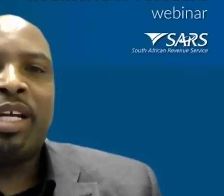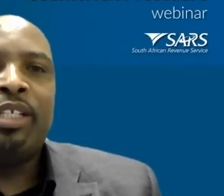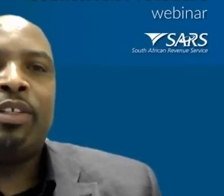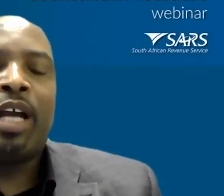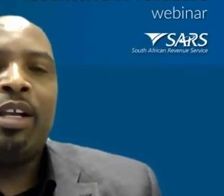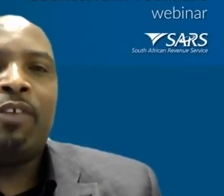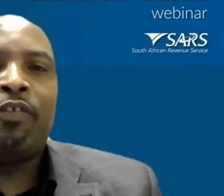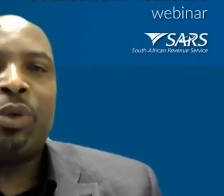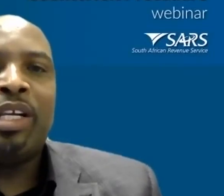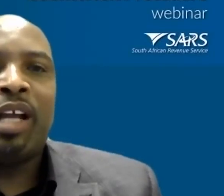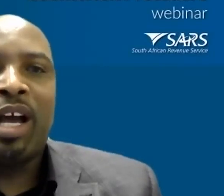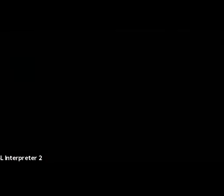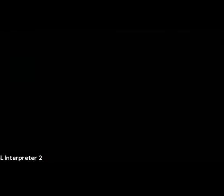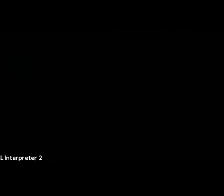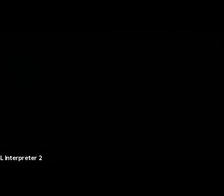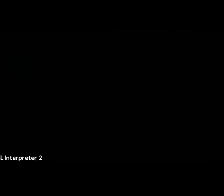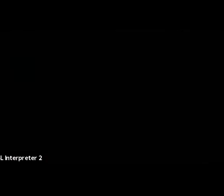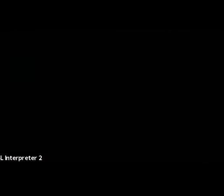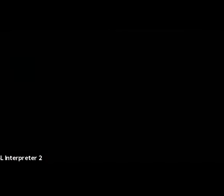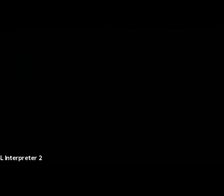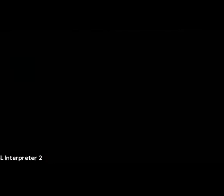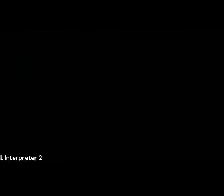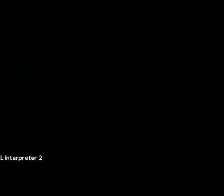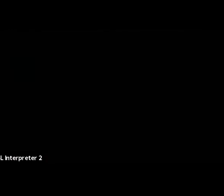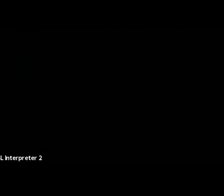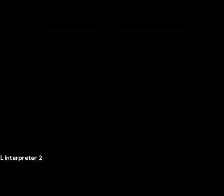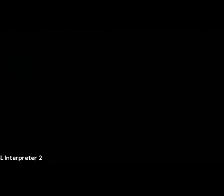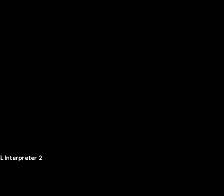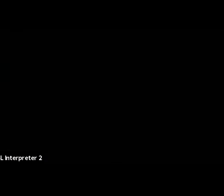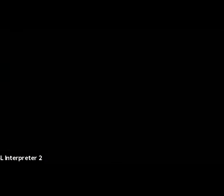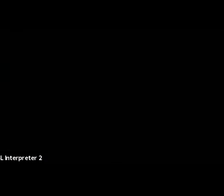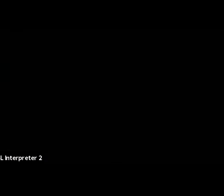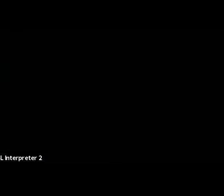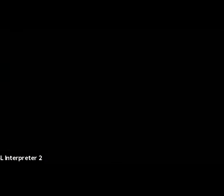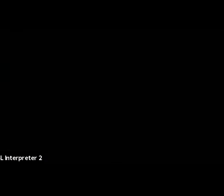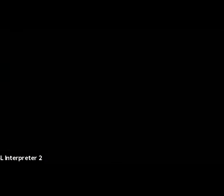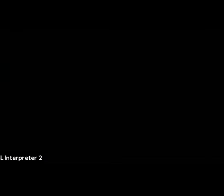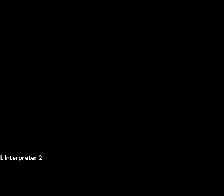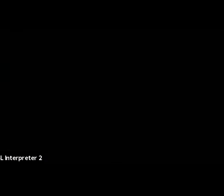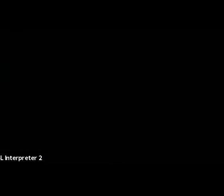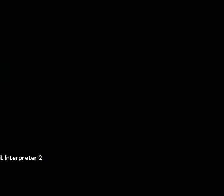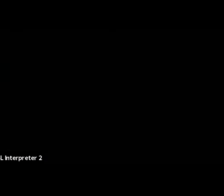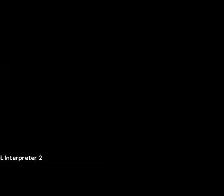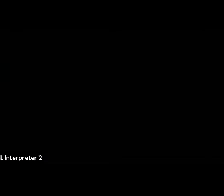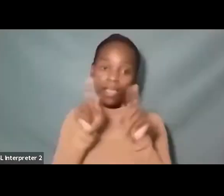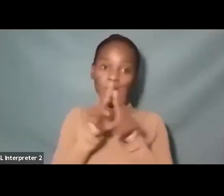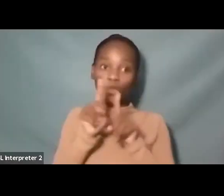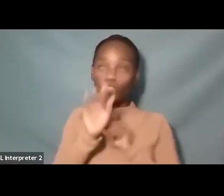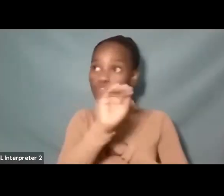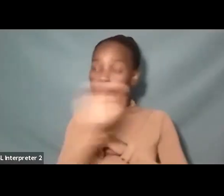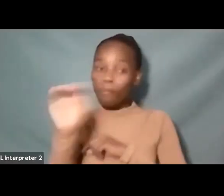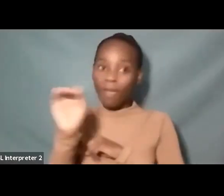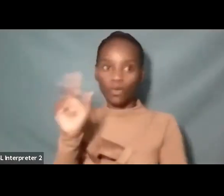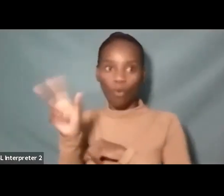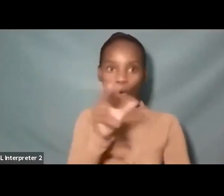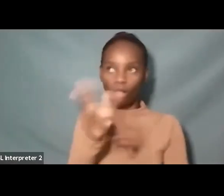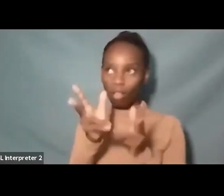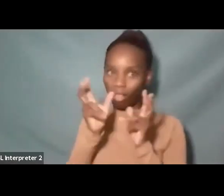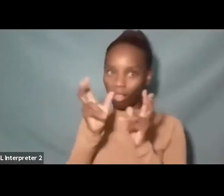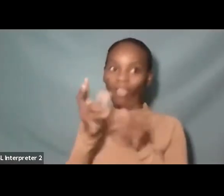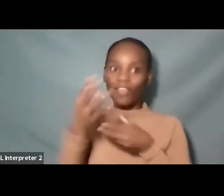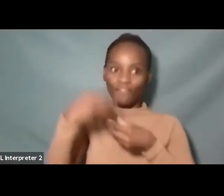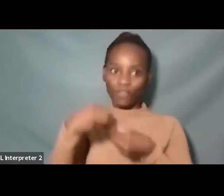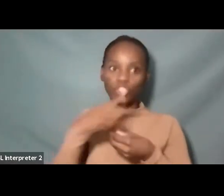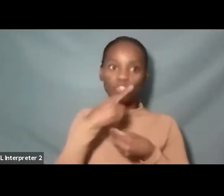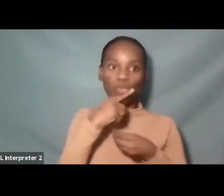our website under frequently asked questions. And if you haven't got your answer clear, please use that platform.